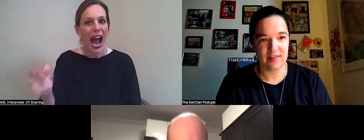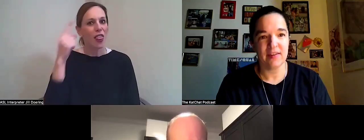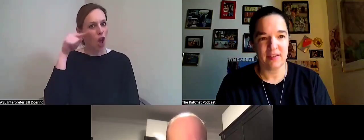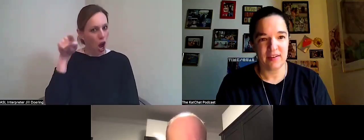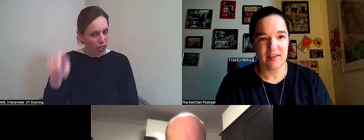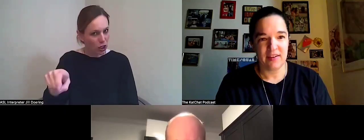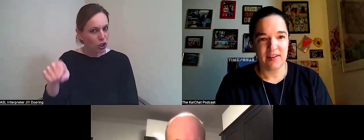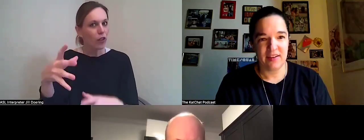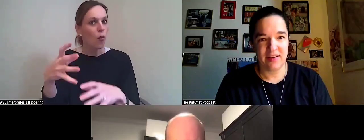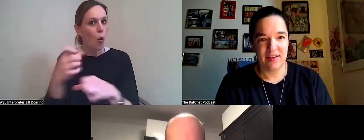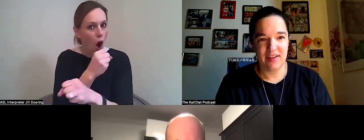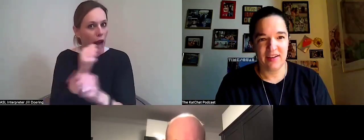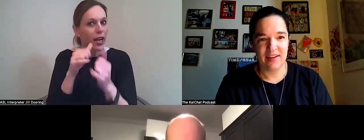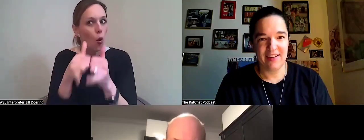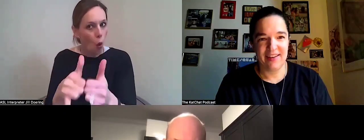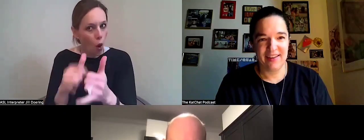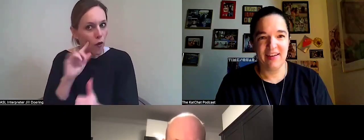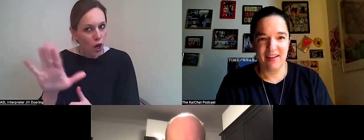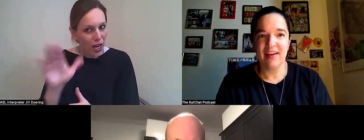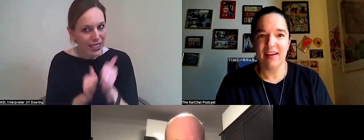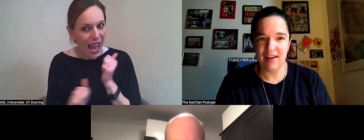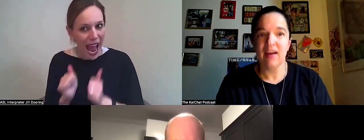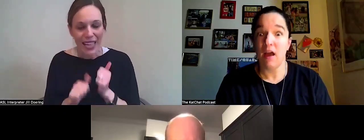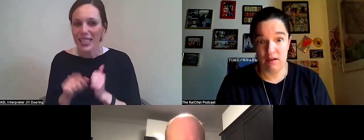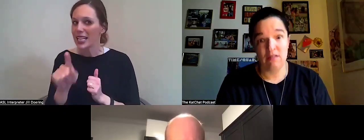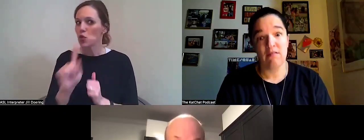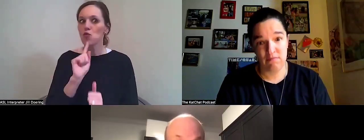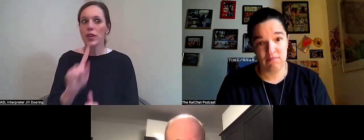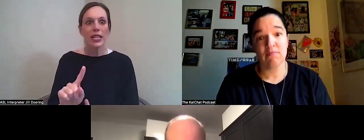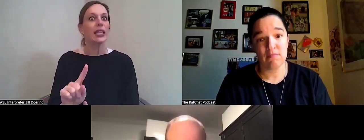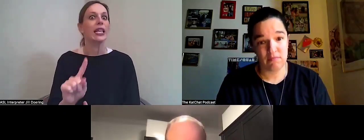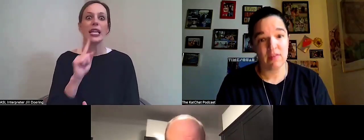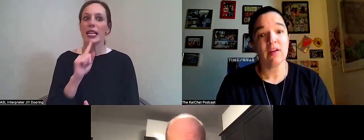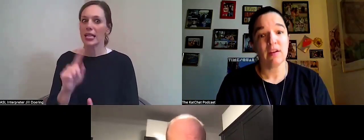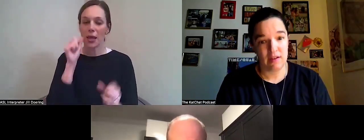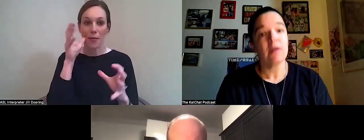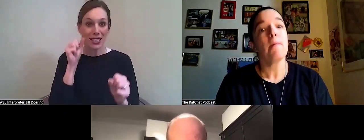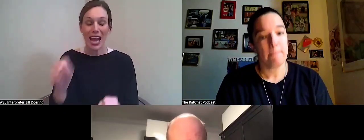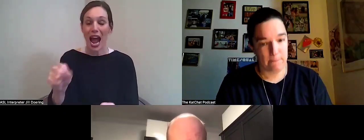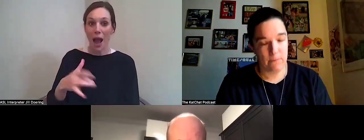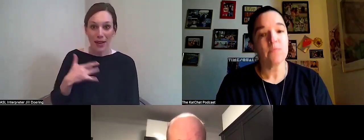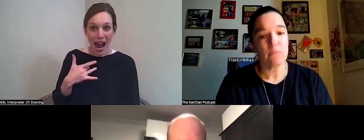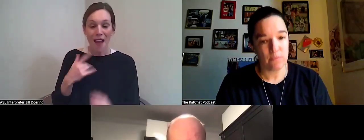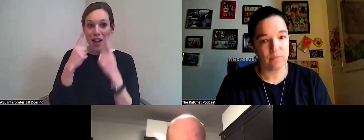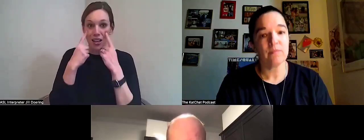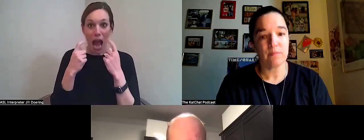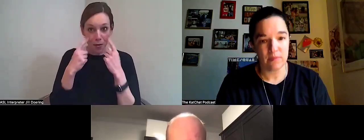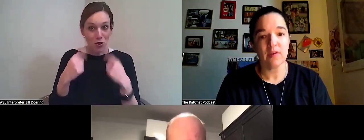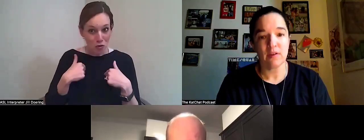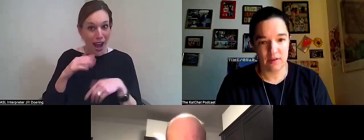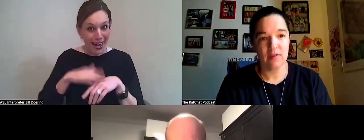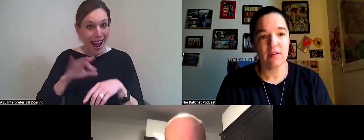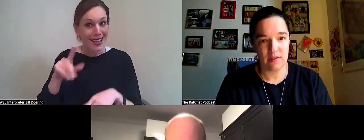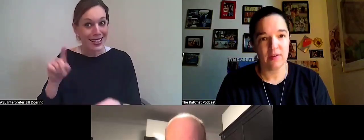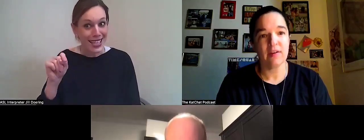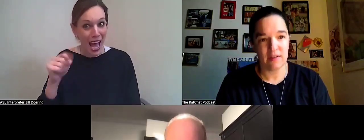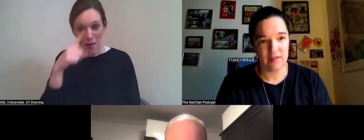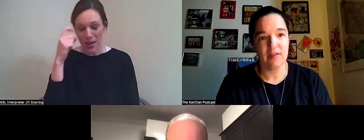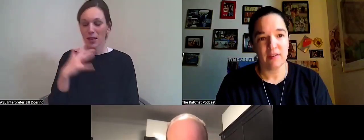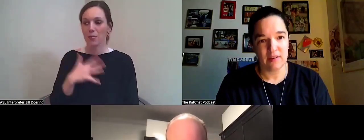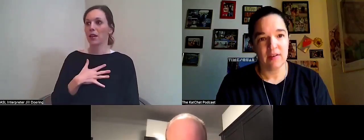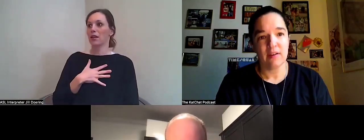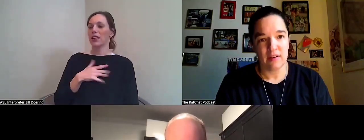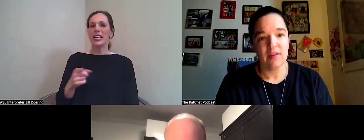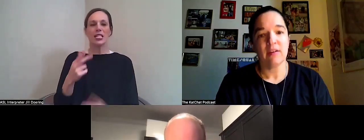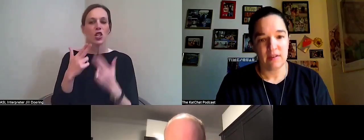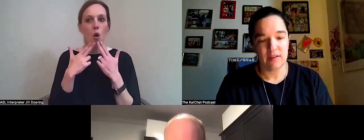his acting. He really is amazing. And he got me teary-eyed on set because he's so